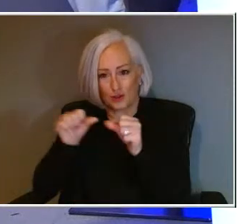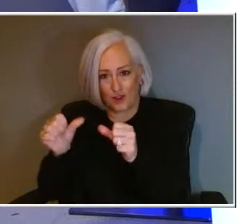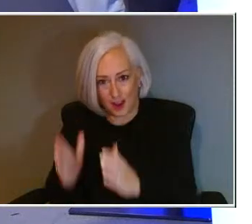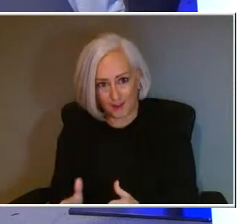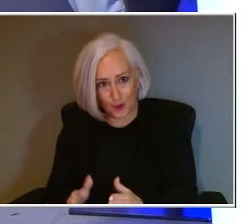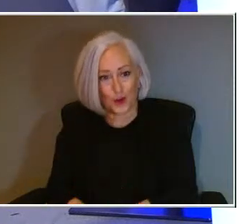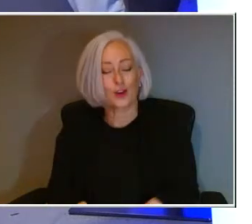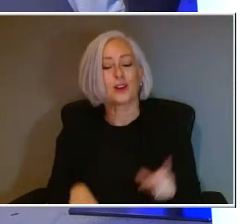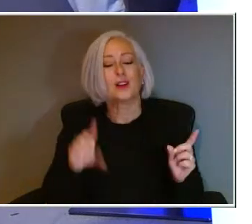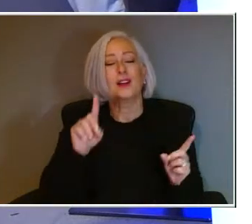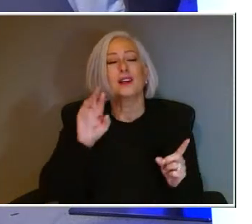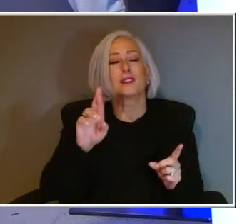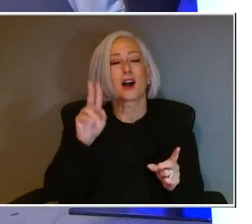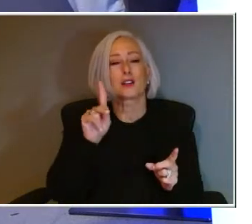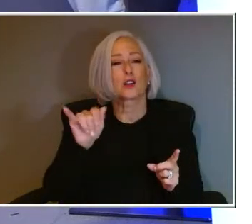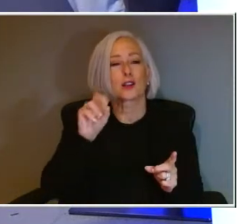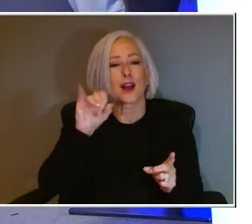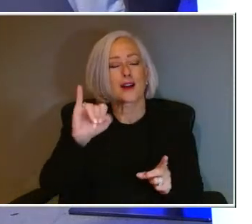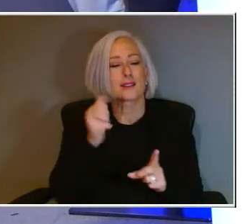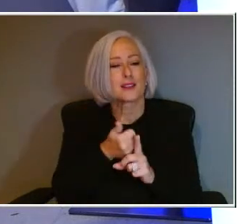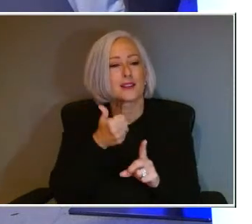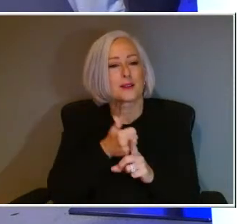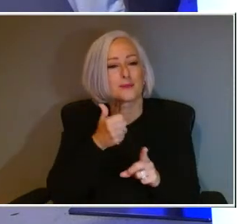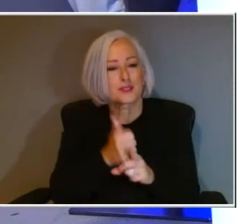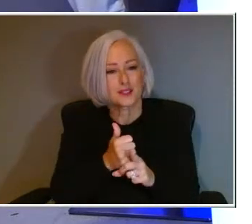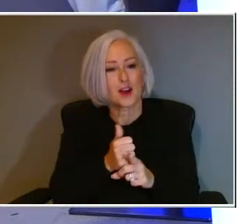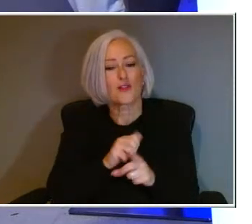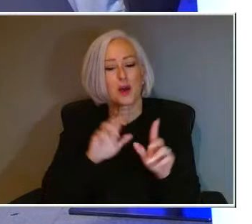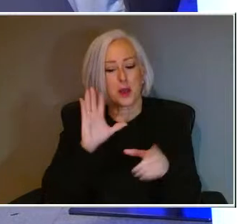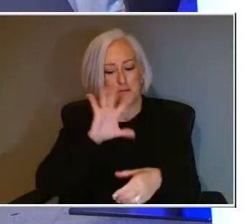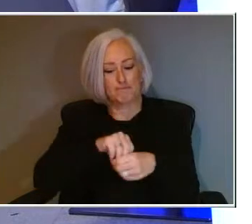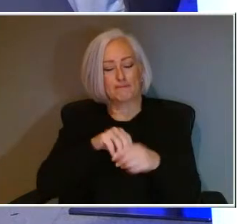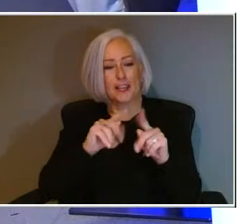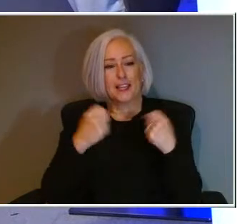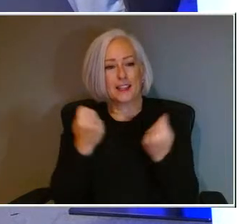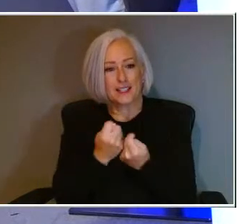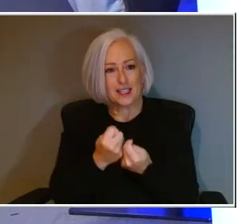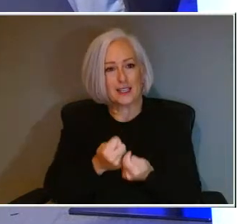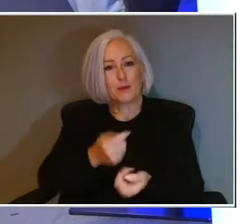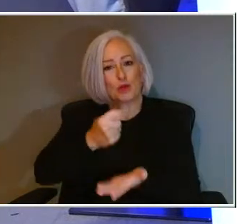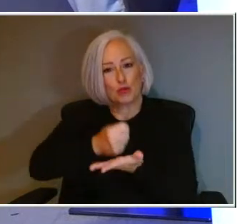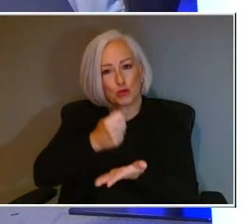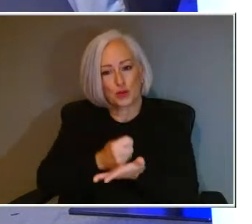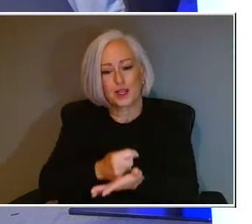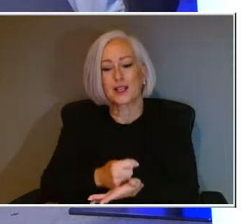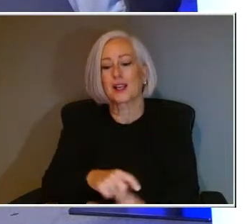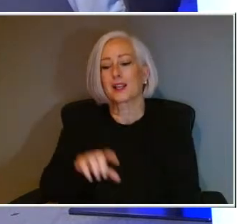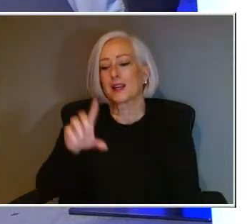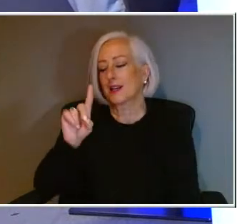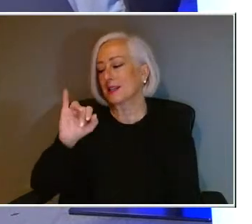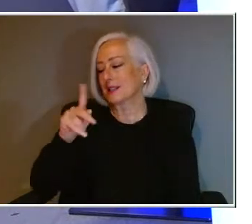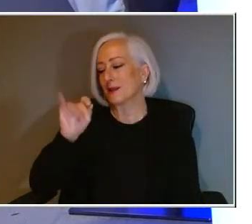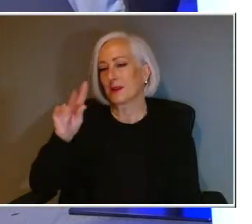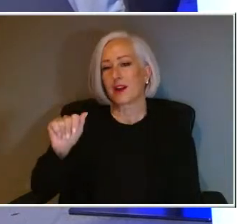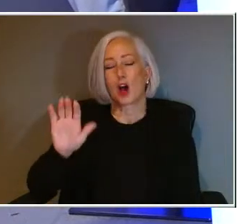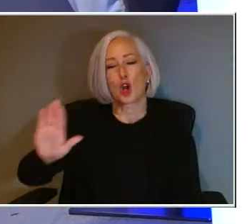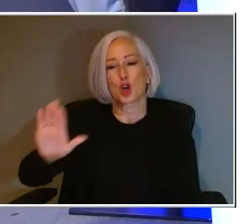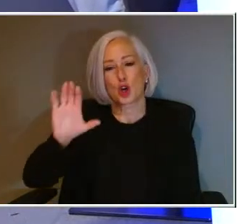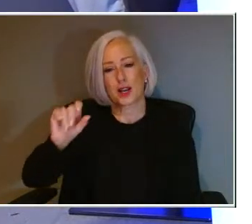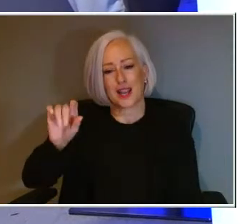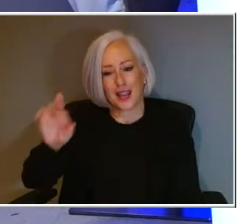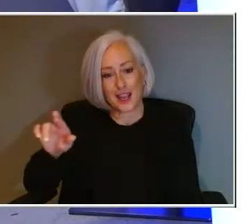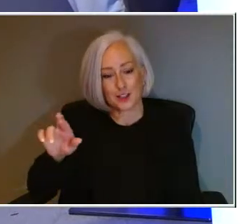Kansas Cancer Center who was part of the team that treated Deepika's cancer. So good morning to you, Dr. Kasi. Morning. Good to have you. The